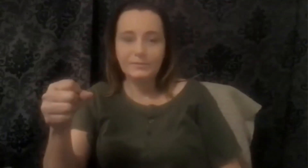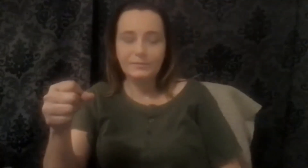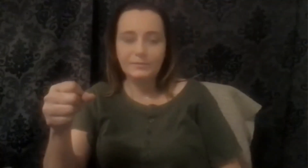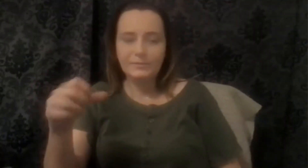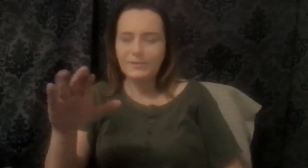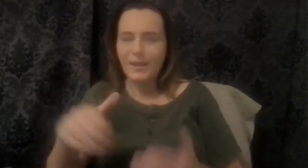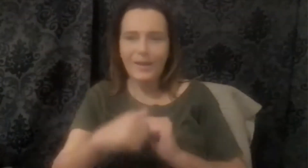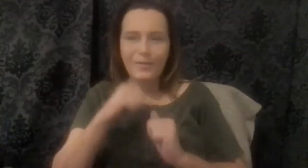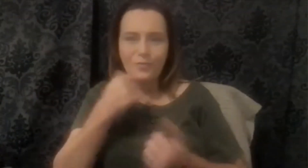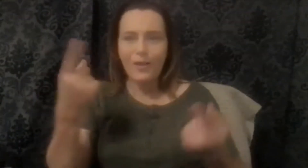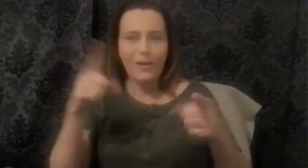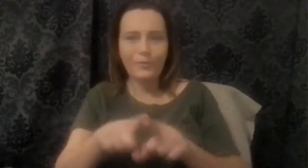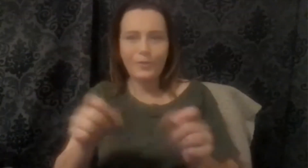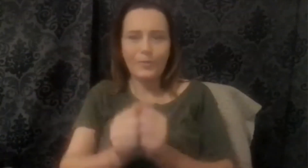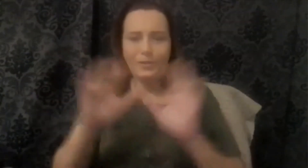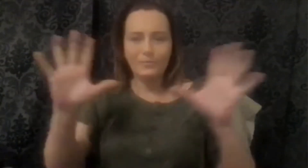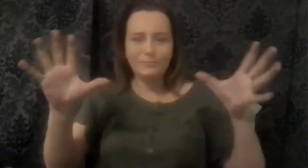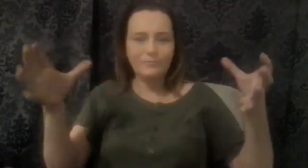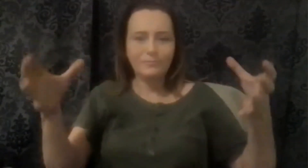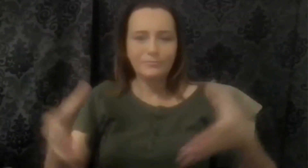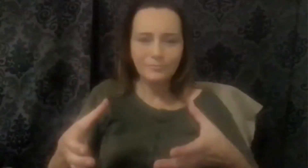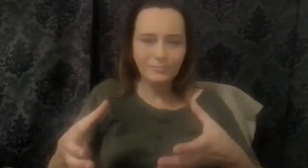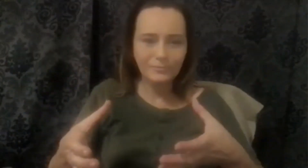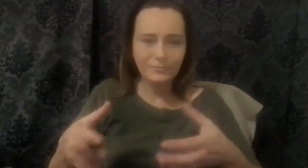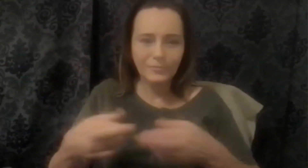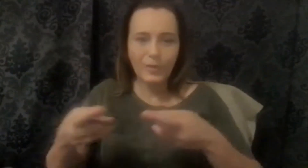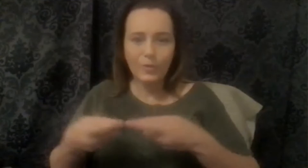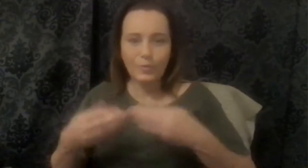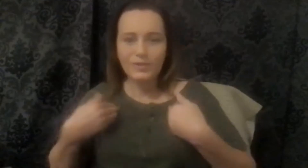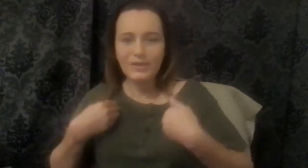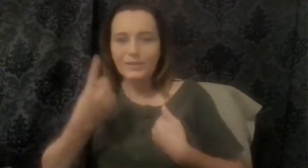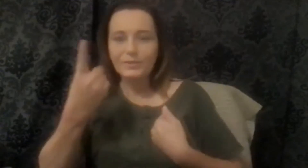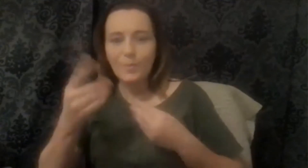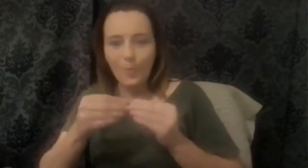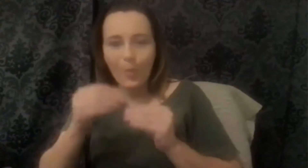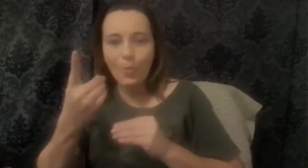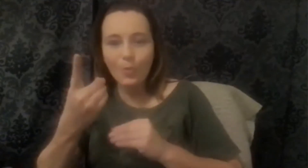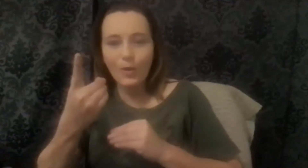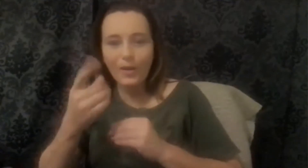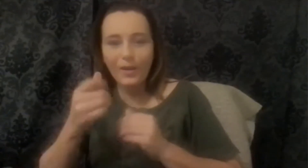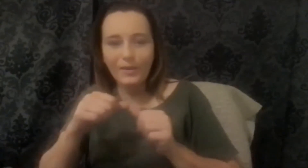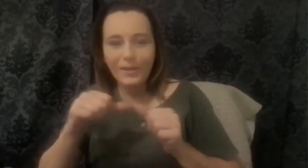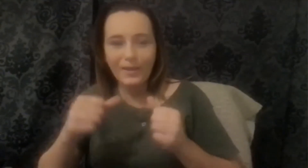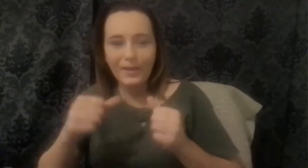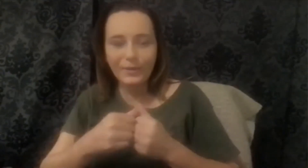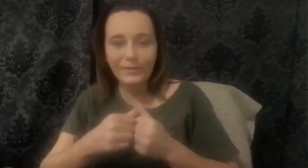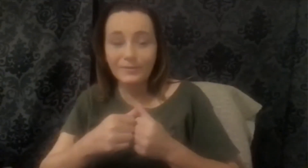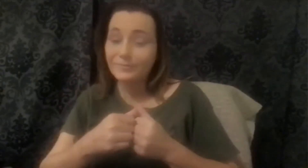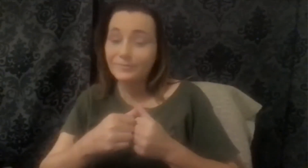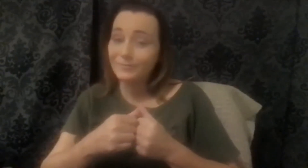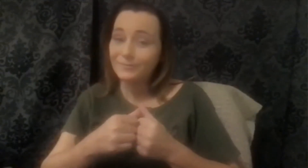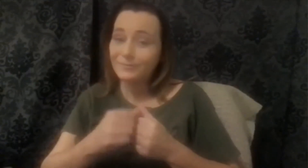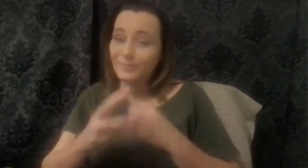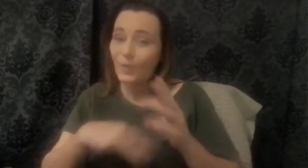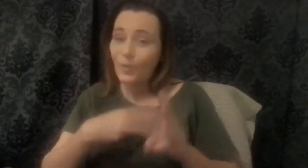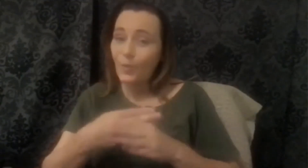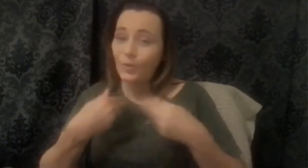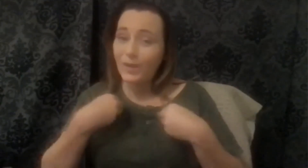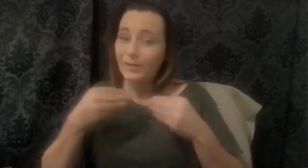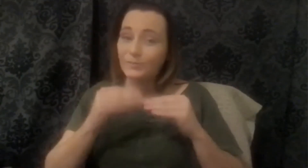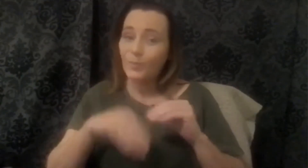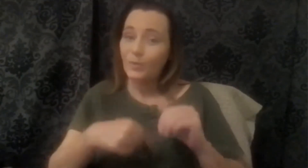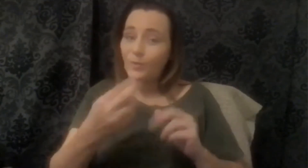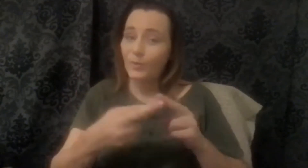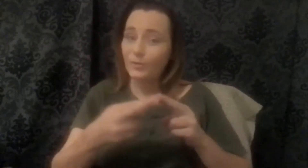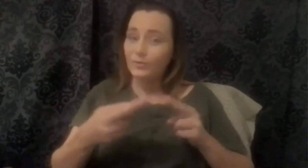go with our conscience? Well, the region has more than one area in it, just like the world has more than one region in it. So, but yeah, those are. I